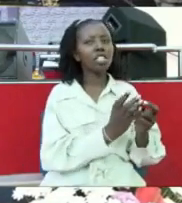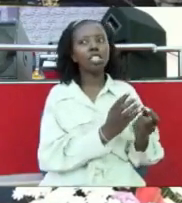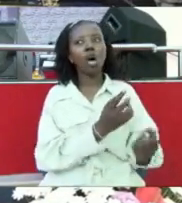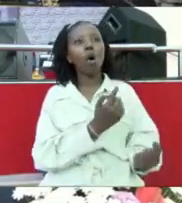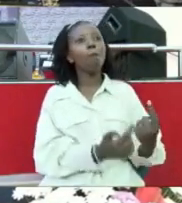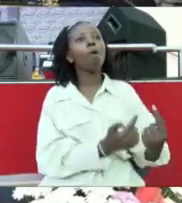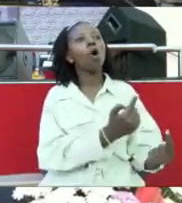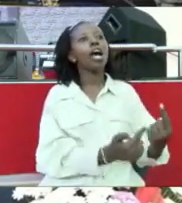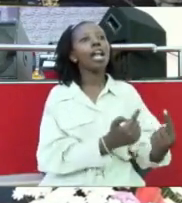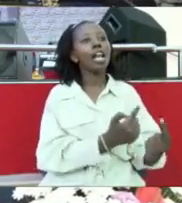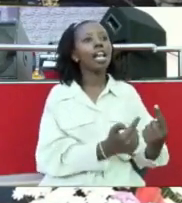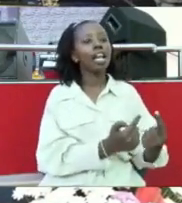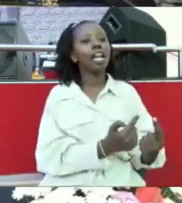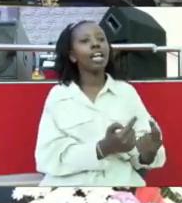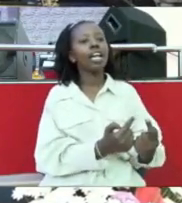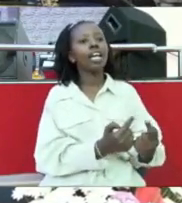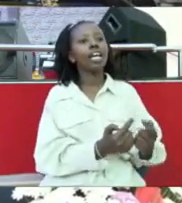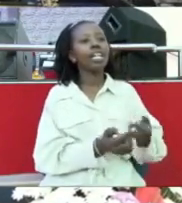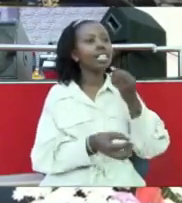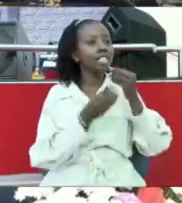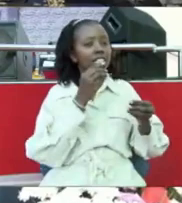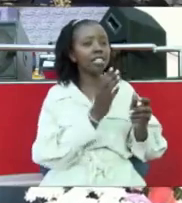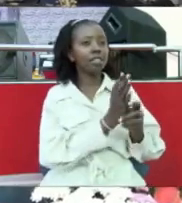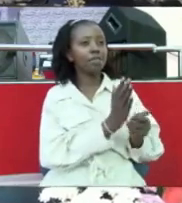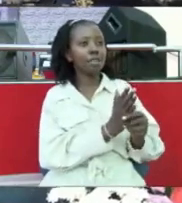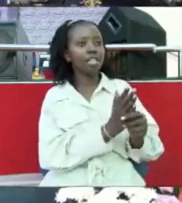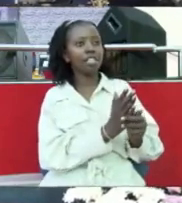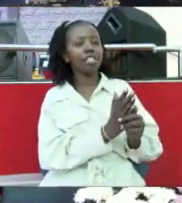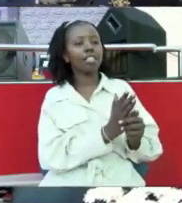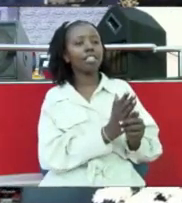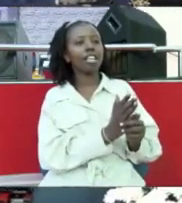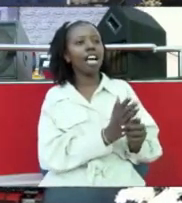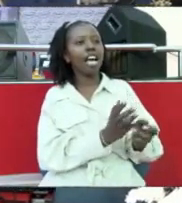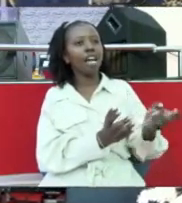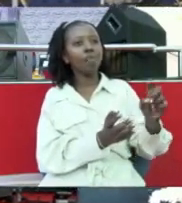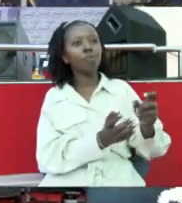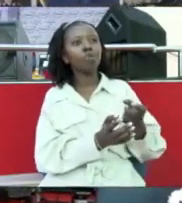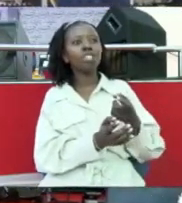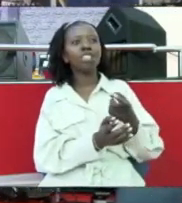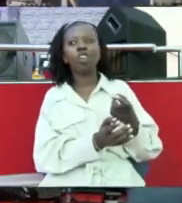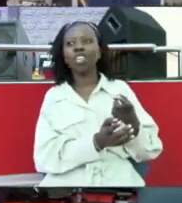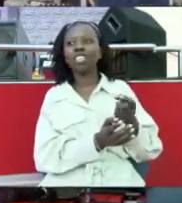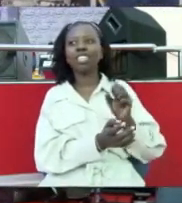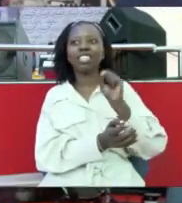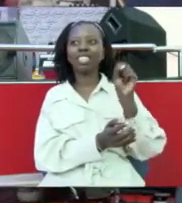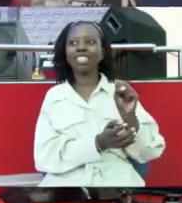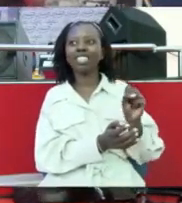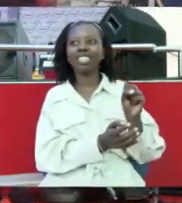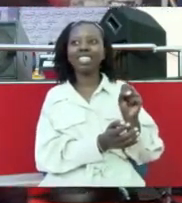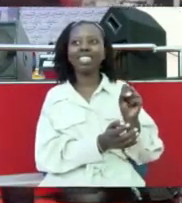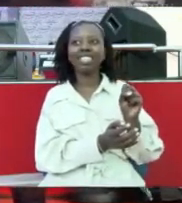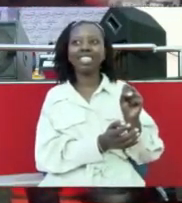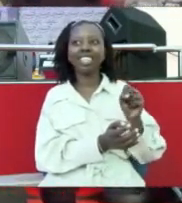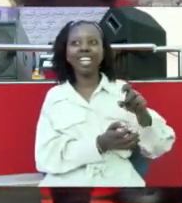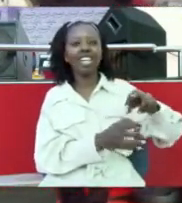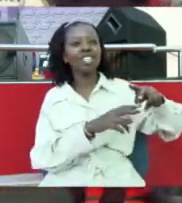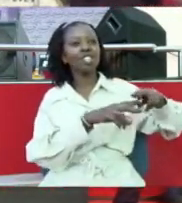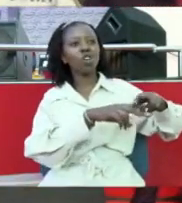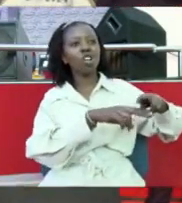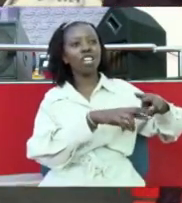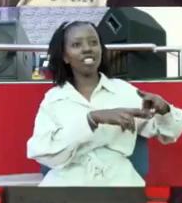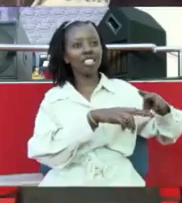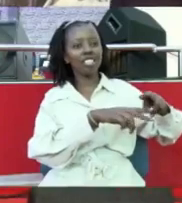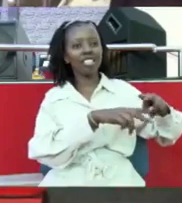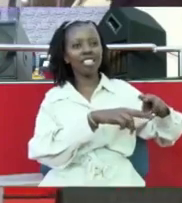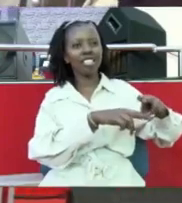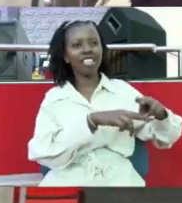Akakula mutungo. And ate it. Na akaweka kachumvi kidogo. Unaona hiyo? And they add some salt.